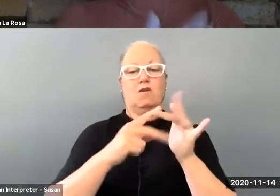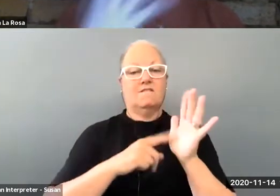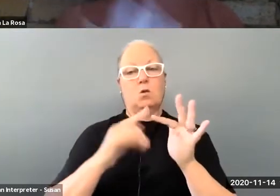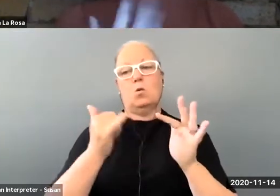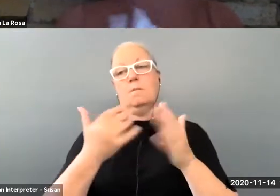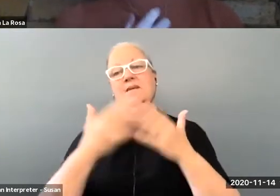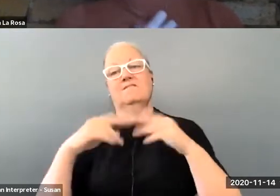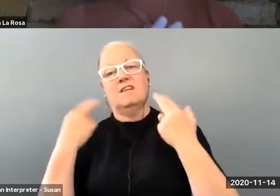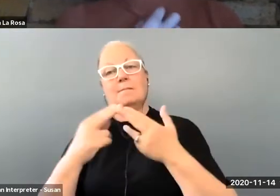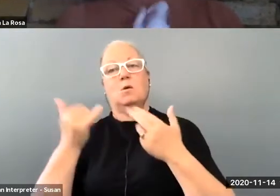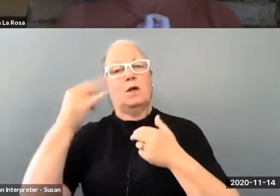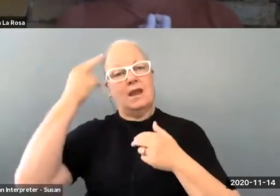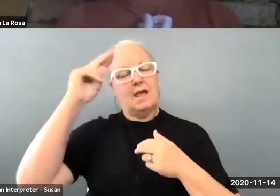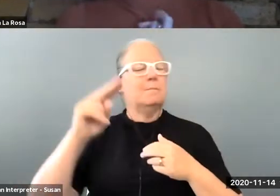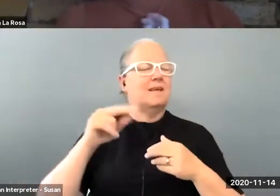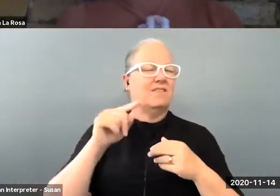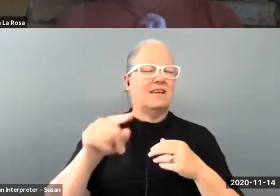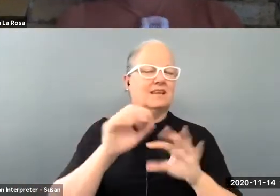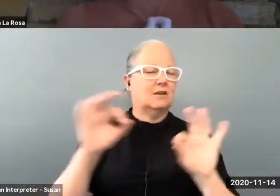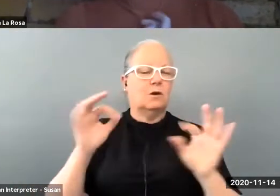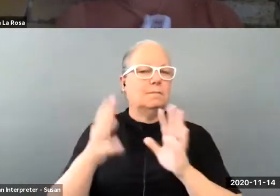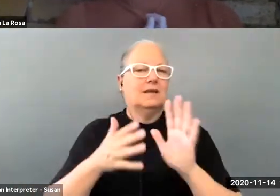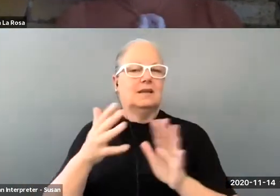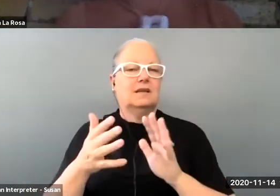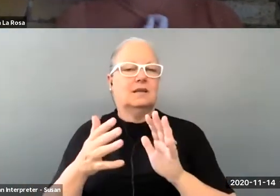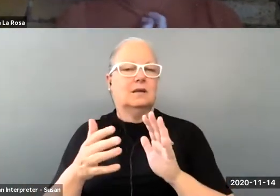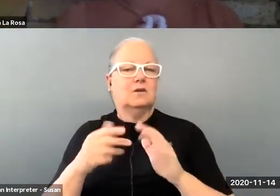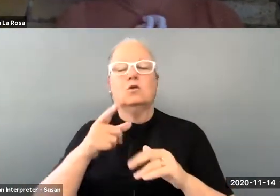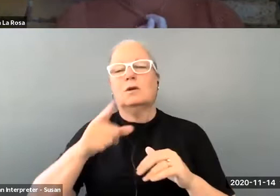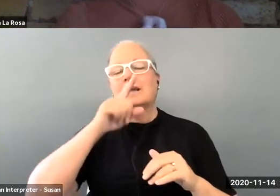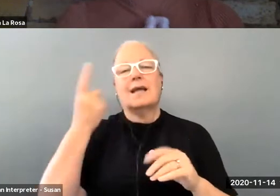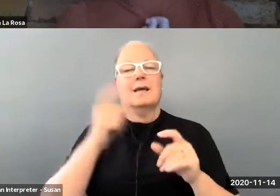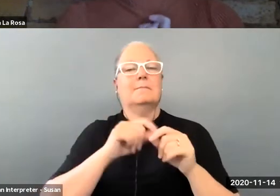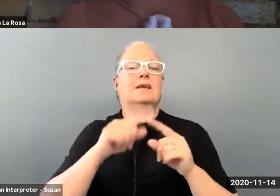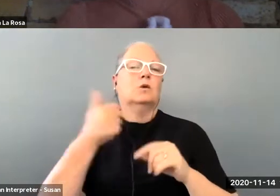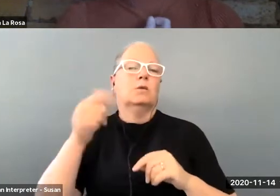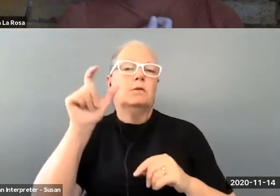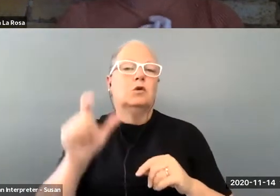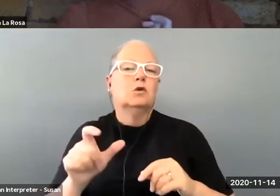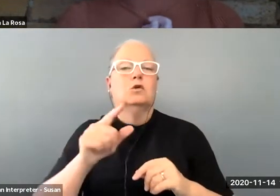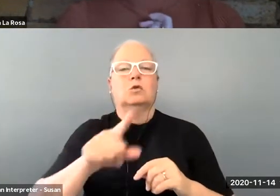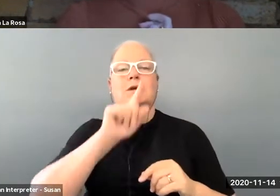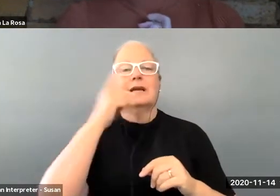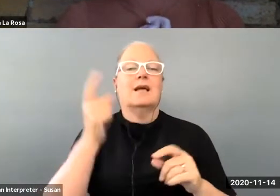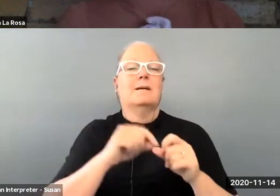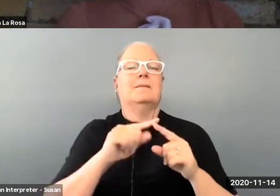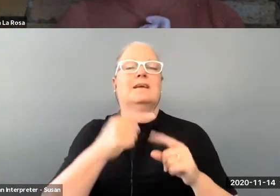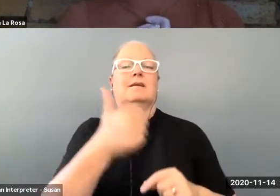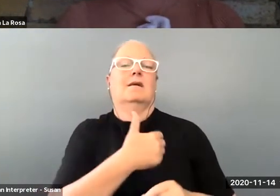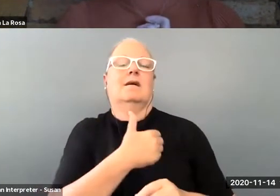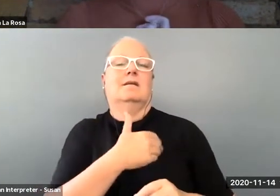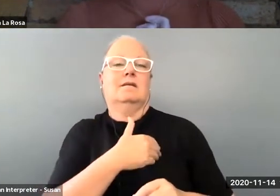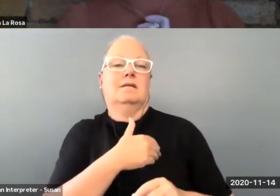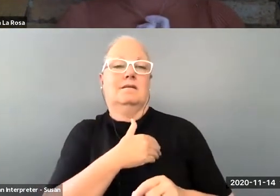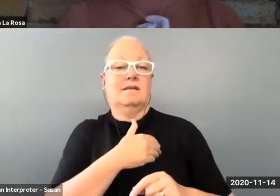family or whatever it is doesn't mean that you can't be a good person and can't be kind. And what I've noticed is that